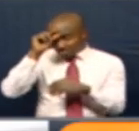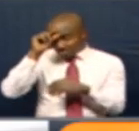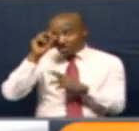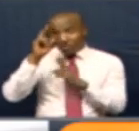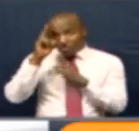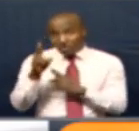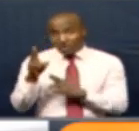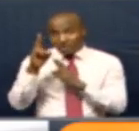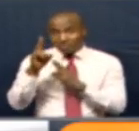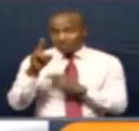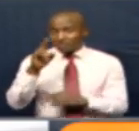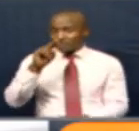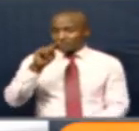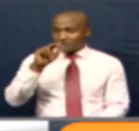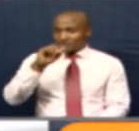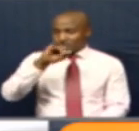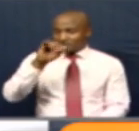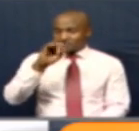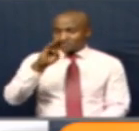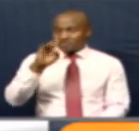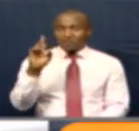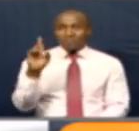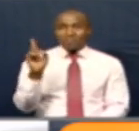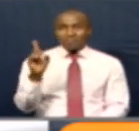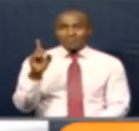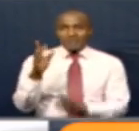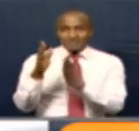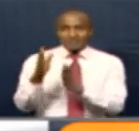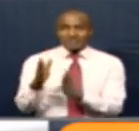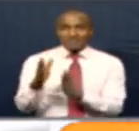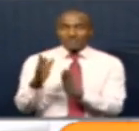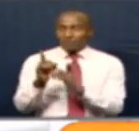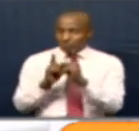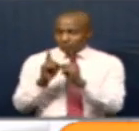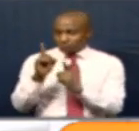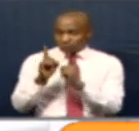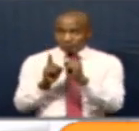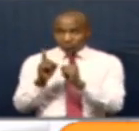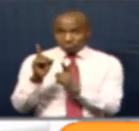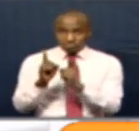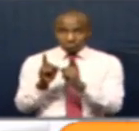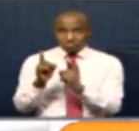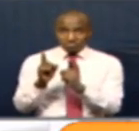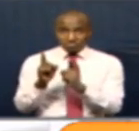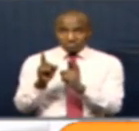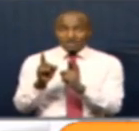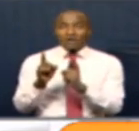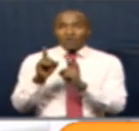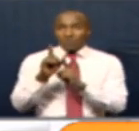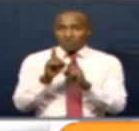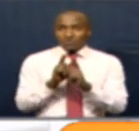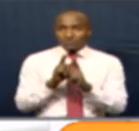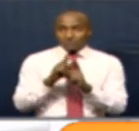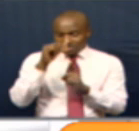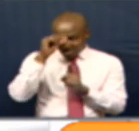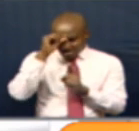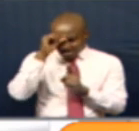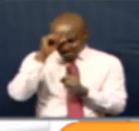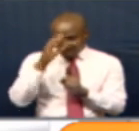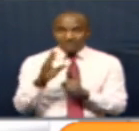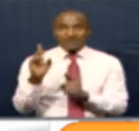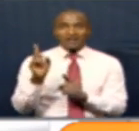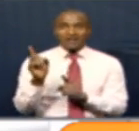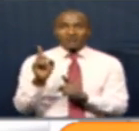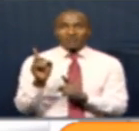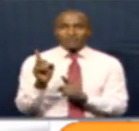Honorable Najib Balala, mm-hmm. Minister for Tourism, Cabinet Secretary, and His Excellency the Governor of